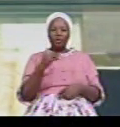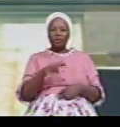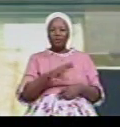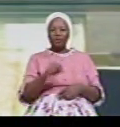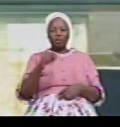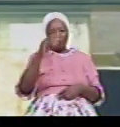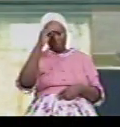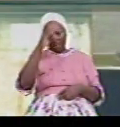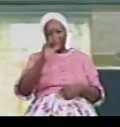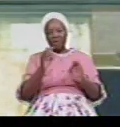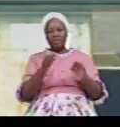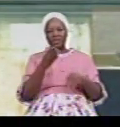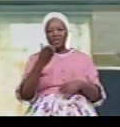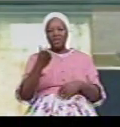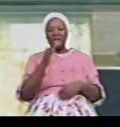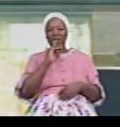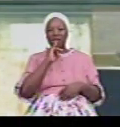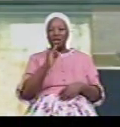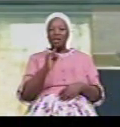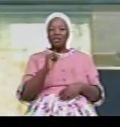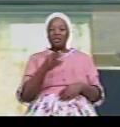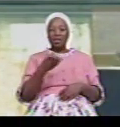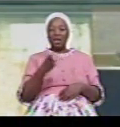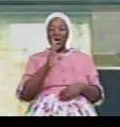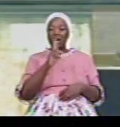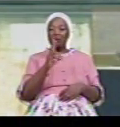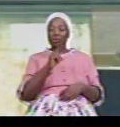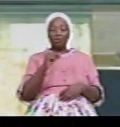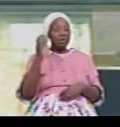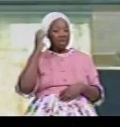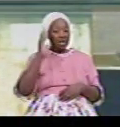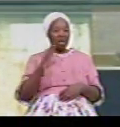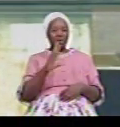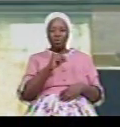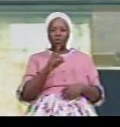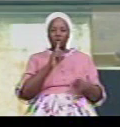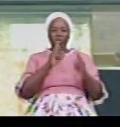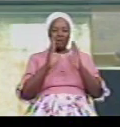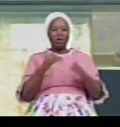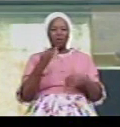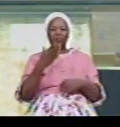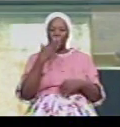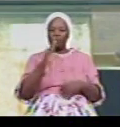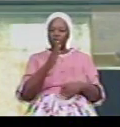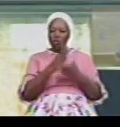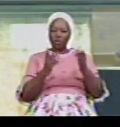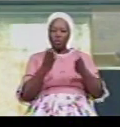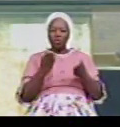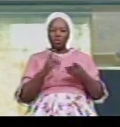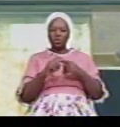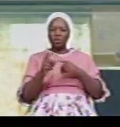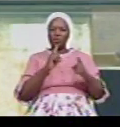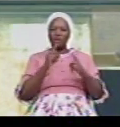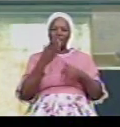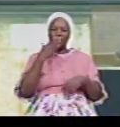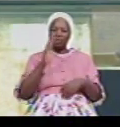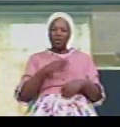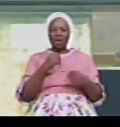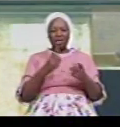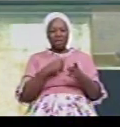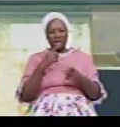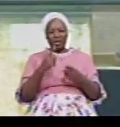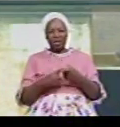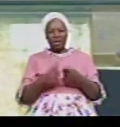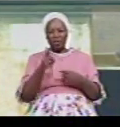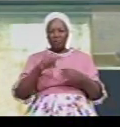no hearers, there will be no speakers of evil. Somebody wants to speak evil. And then you begin